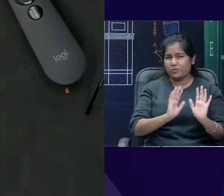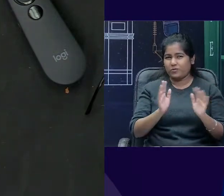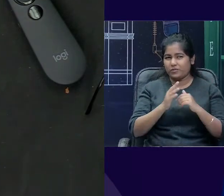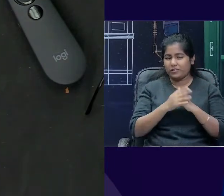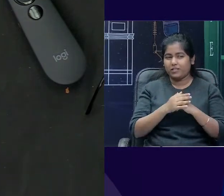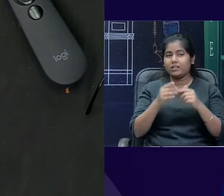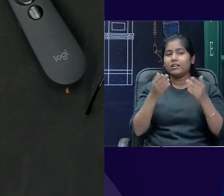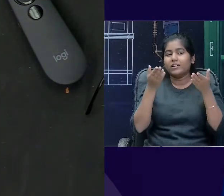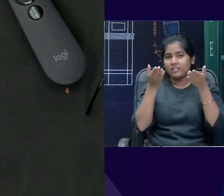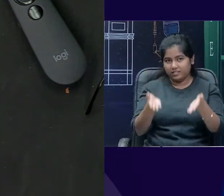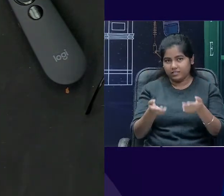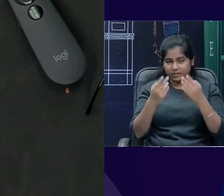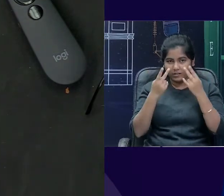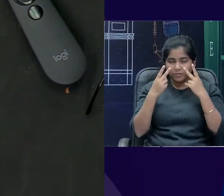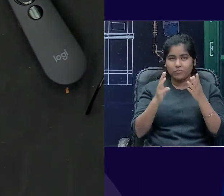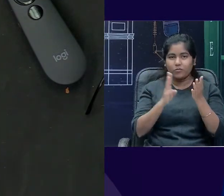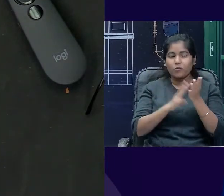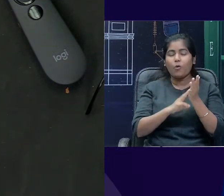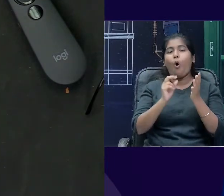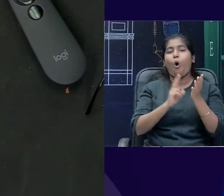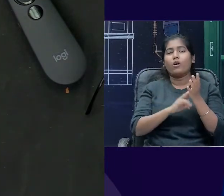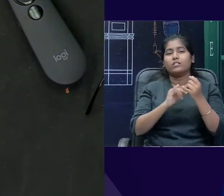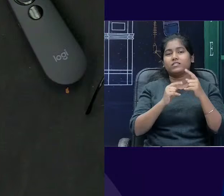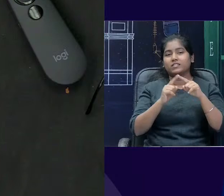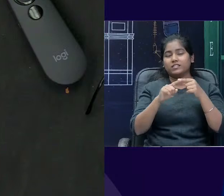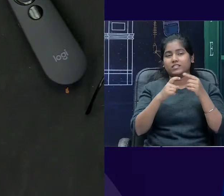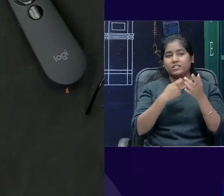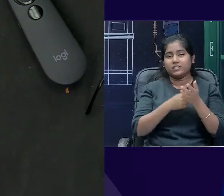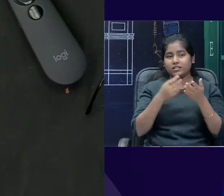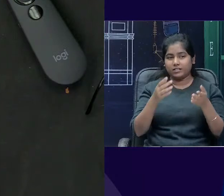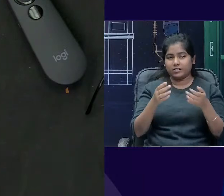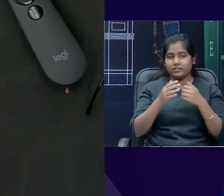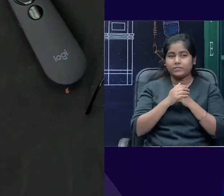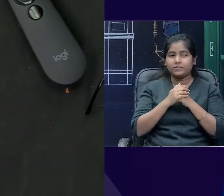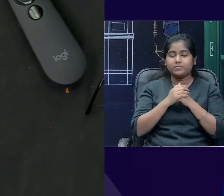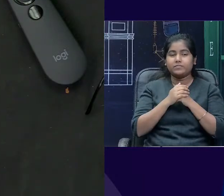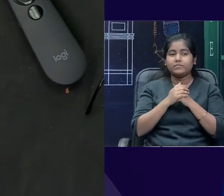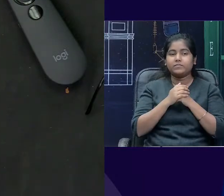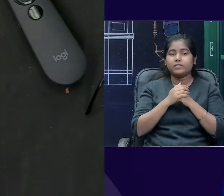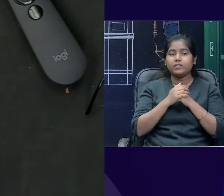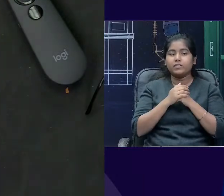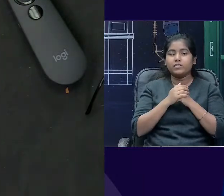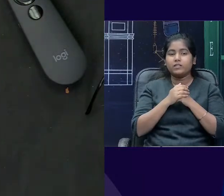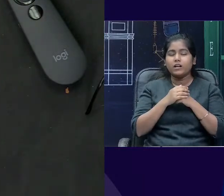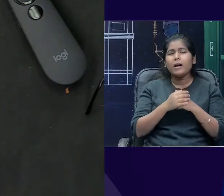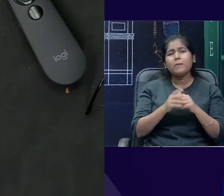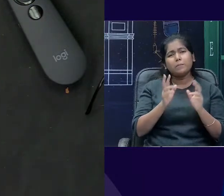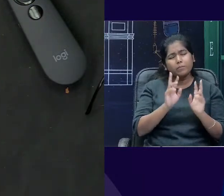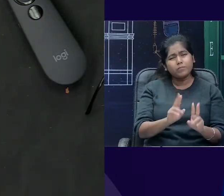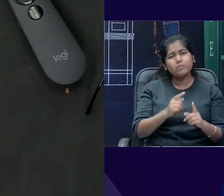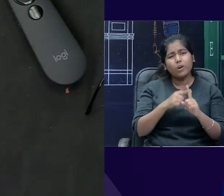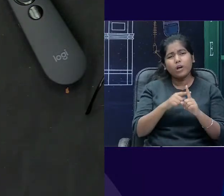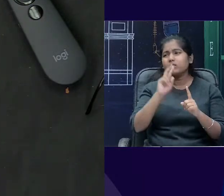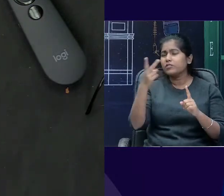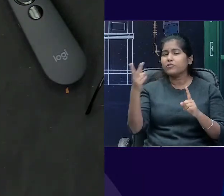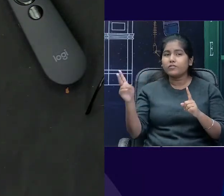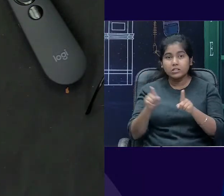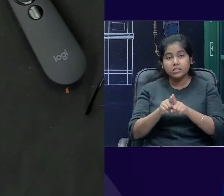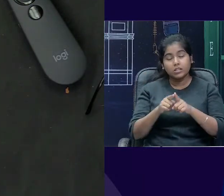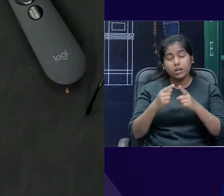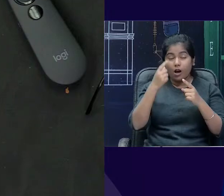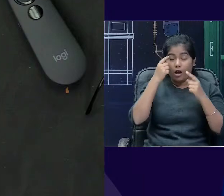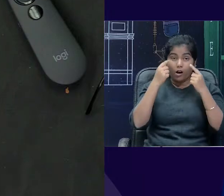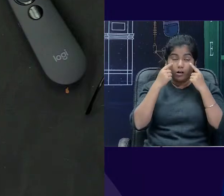is a monster. We do Yes. it. Yeah, this is the monster. Okay. Okay, and different monsters can be there. They can Yes. have two